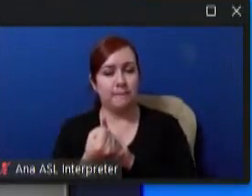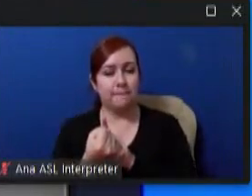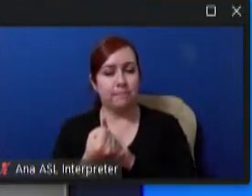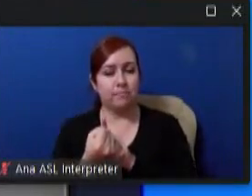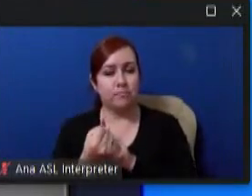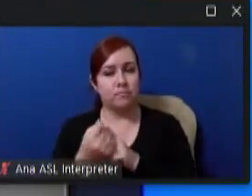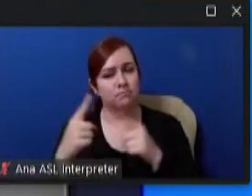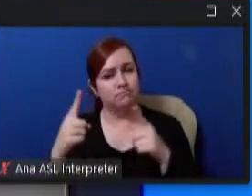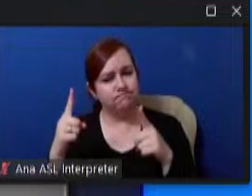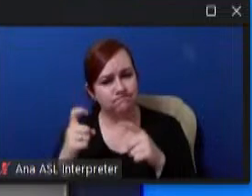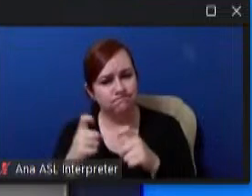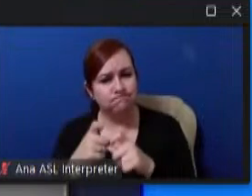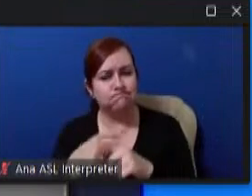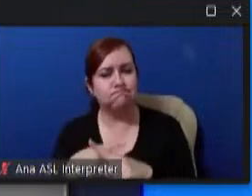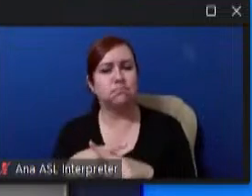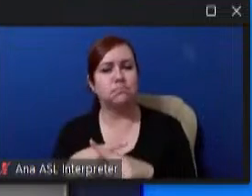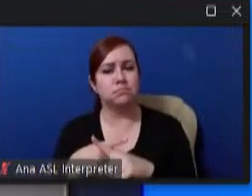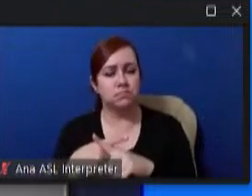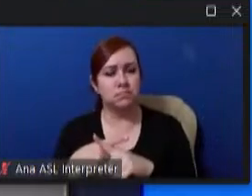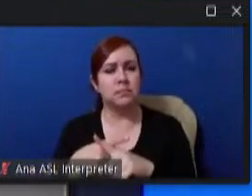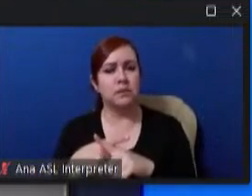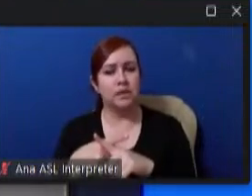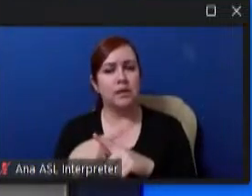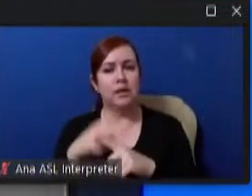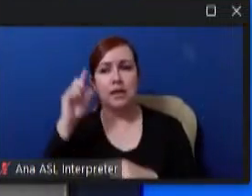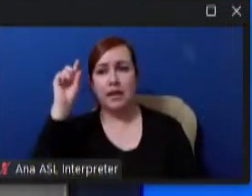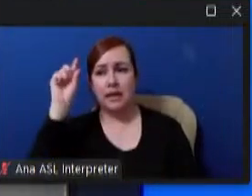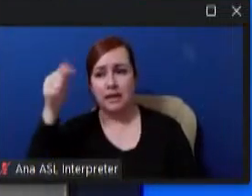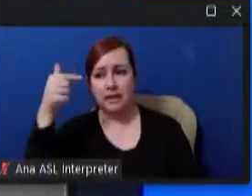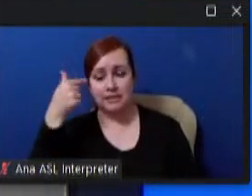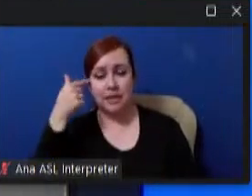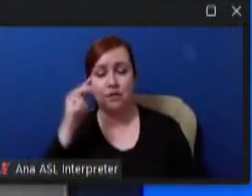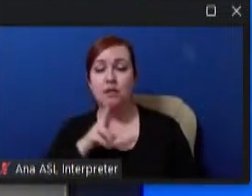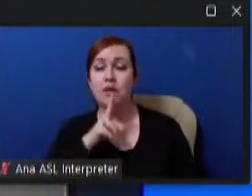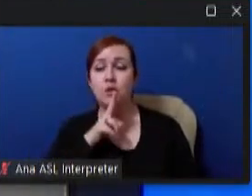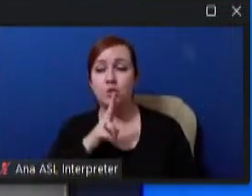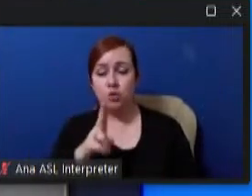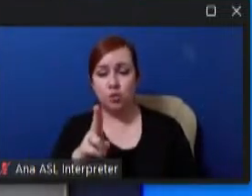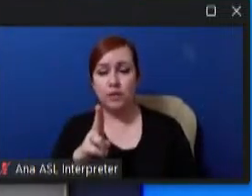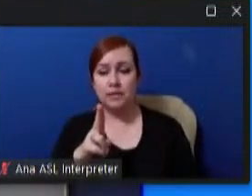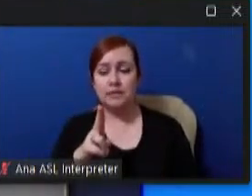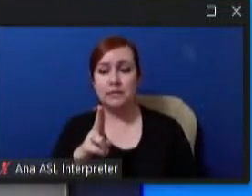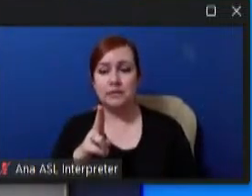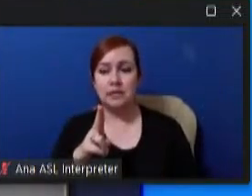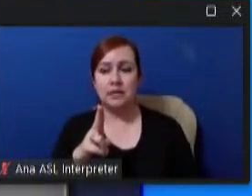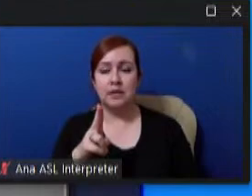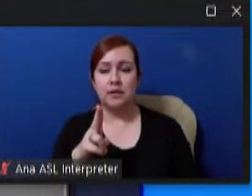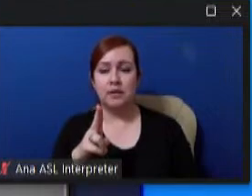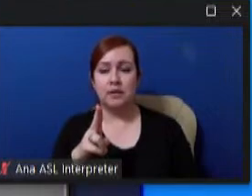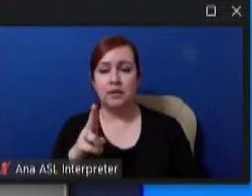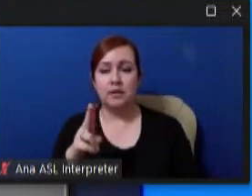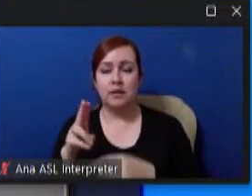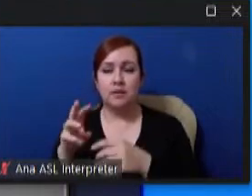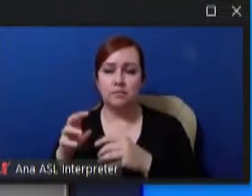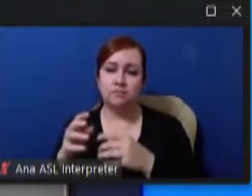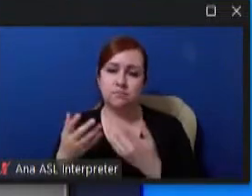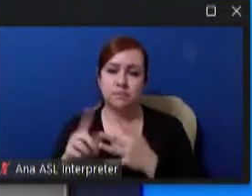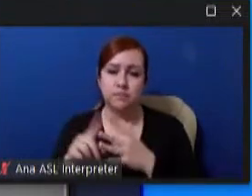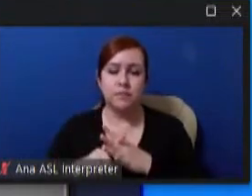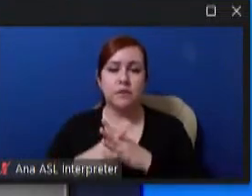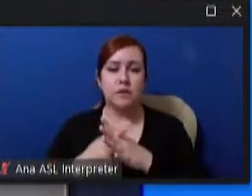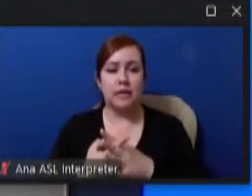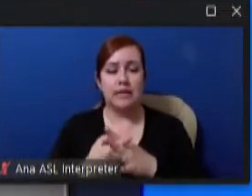a situation that is relatively complex, one faced by the state of Honduras